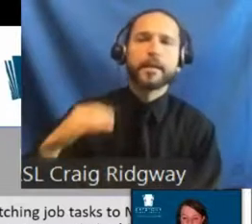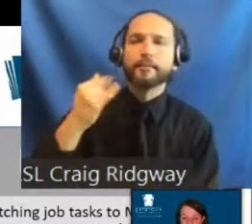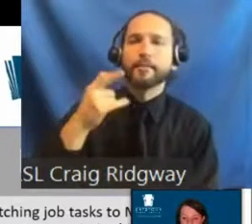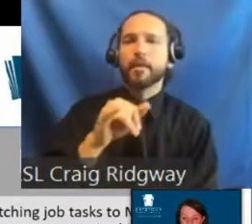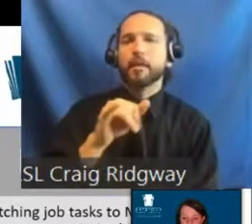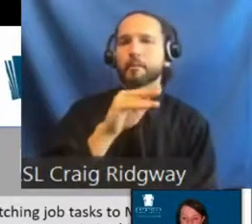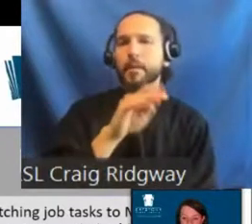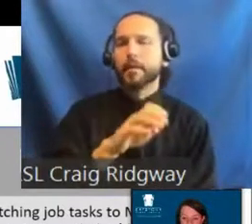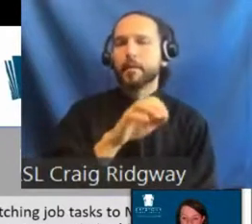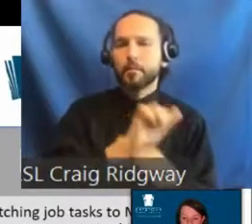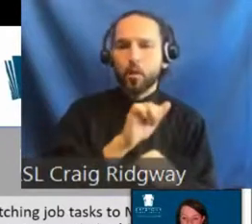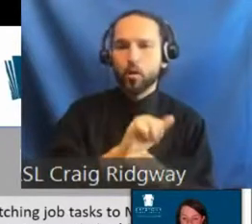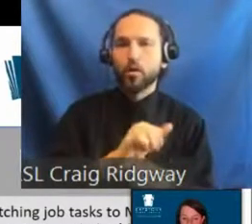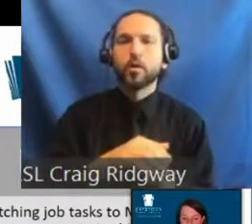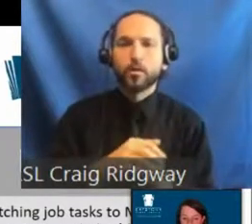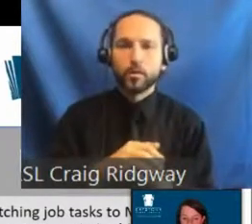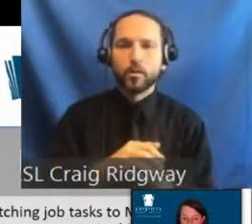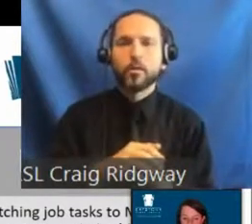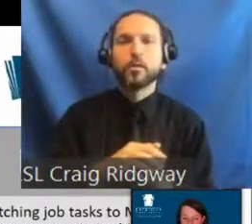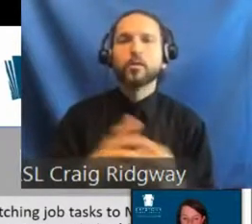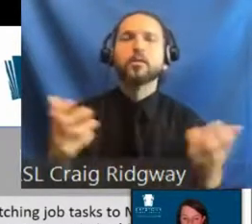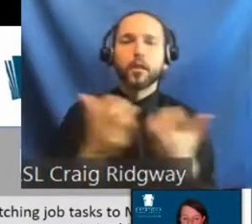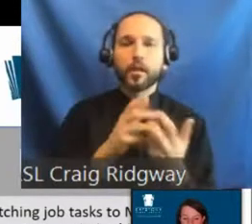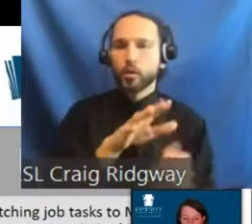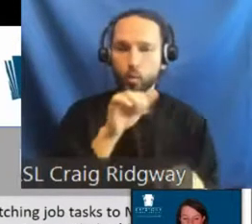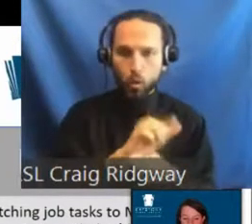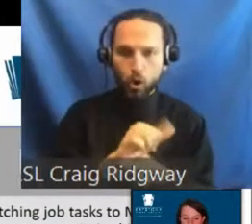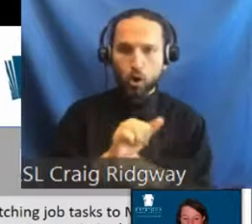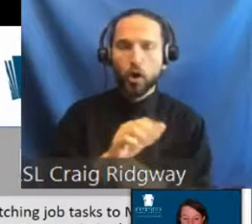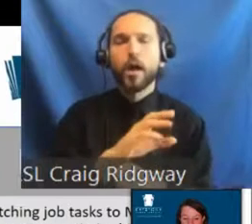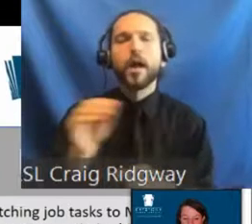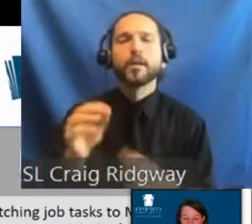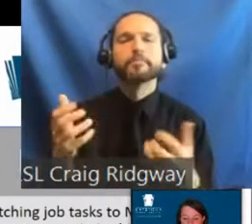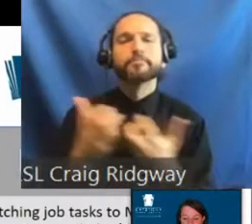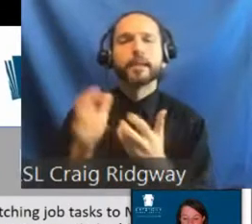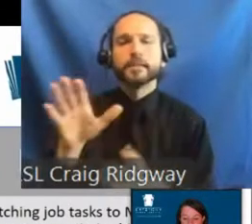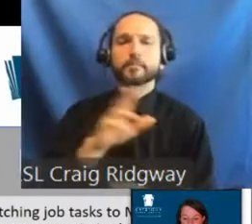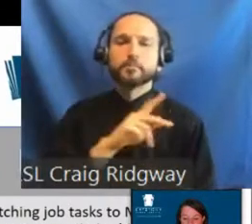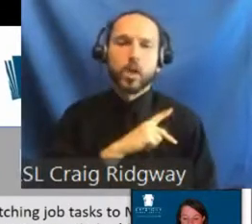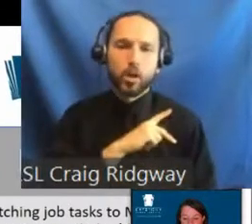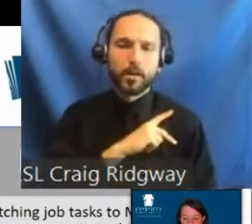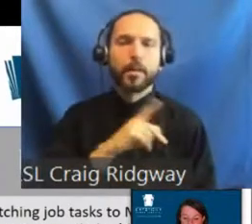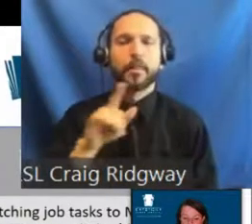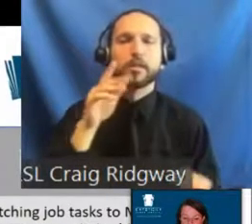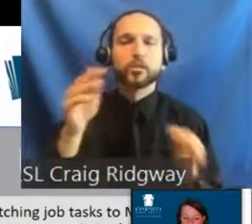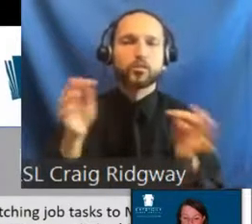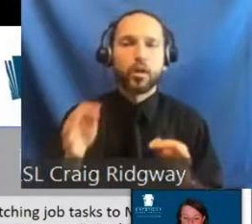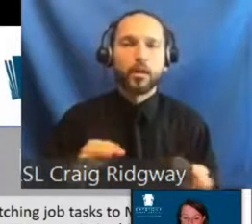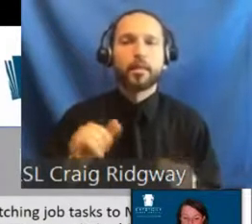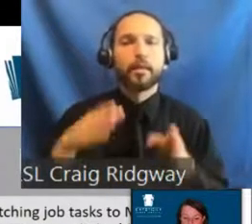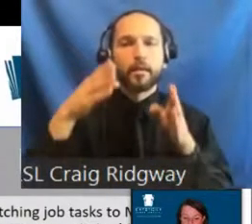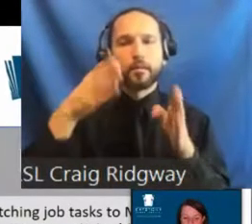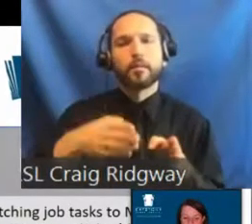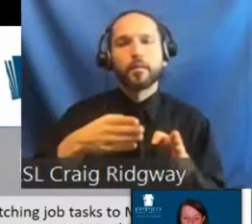employee, complimenting not only his work, but also his personality. She describes Mike as someone who